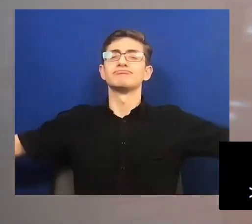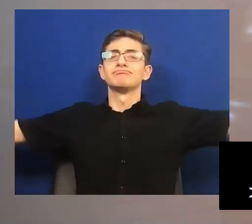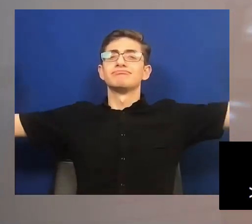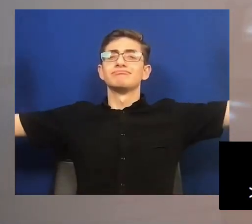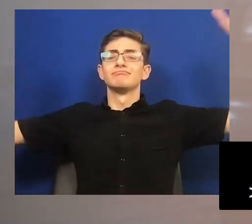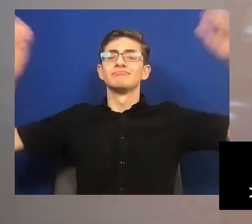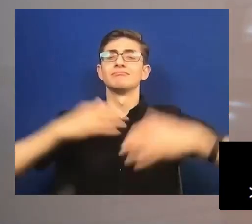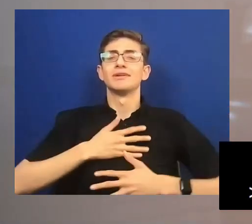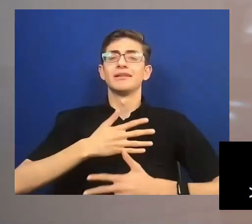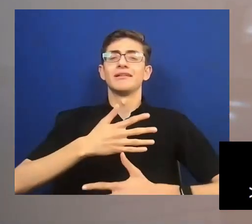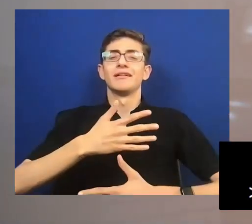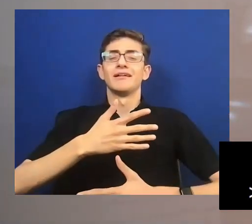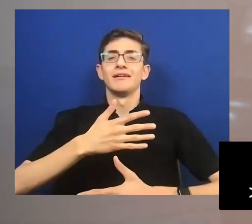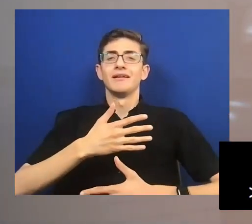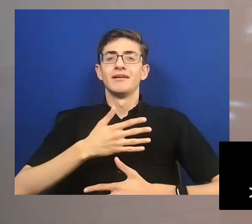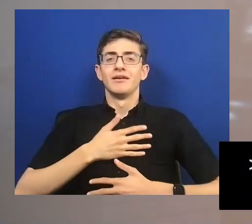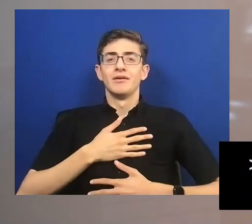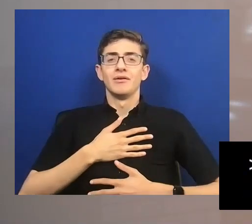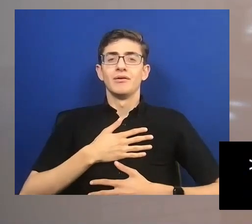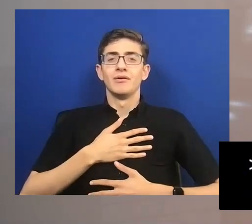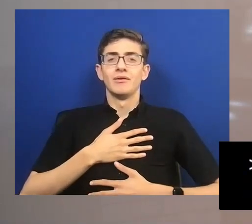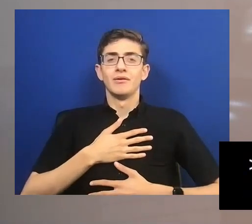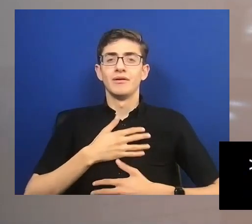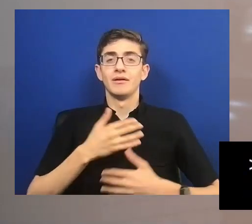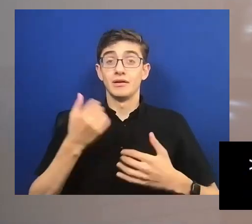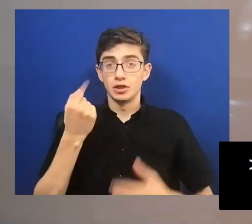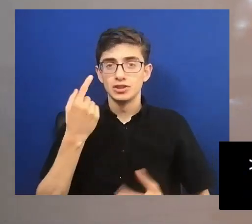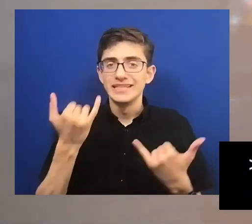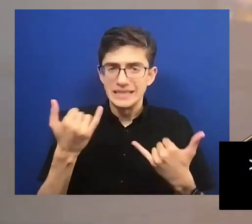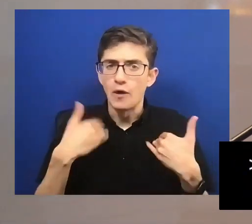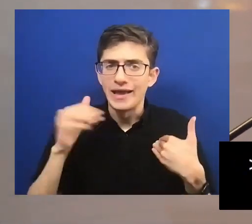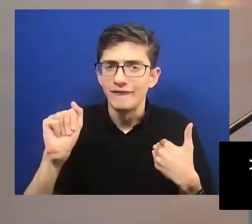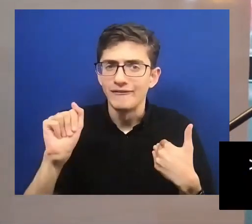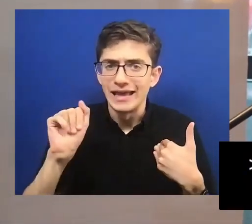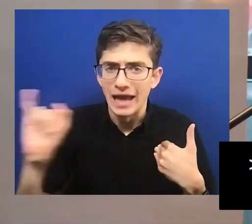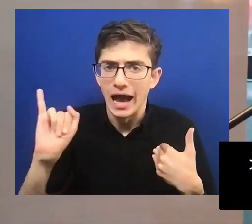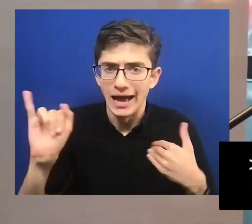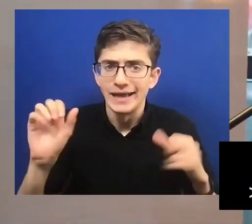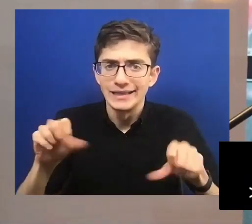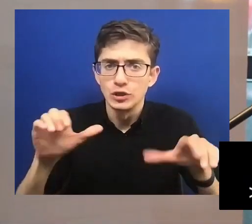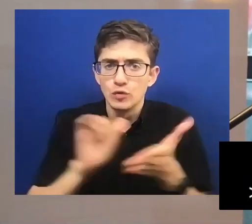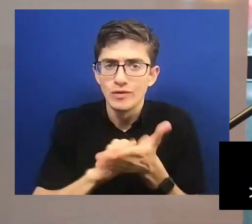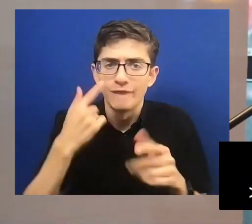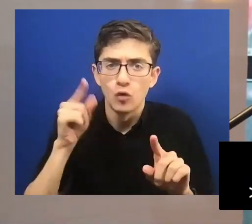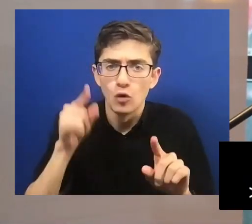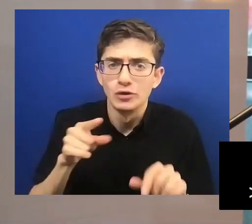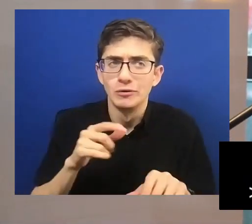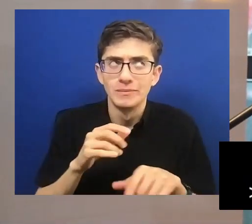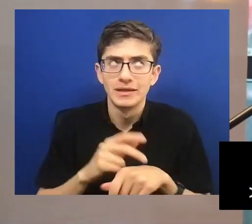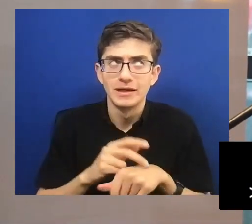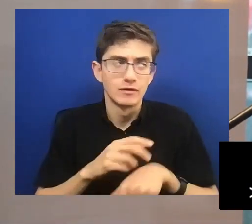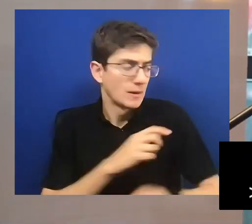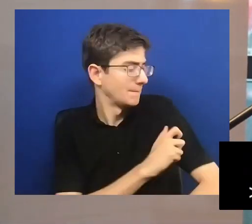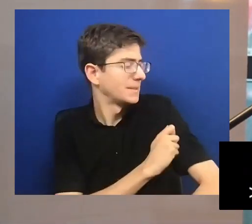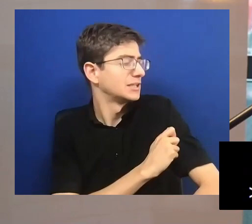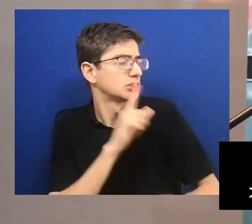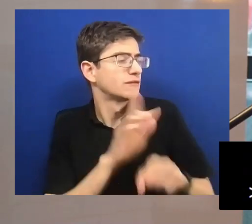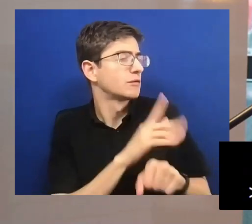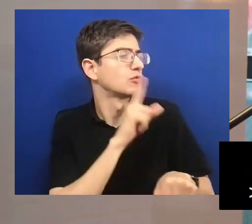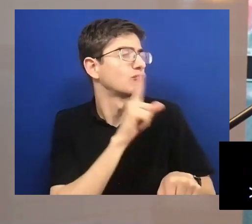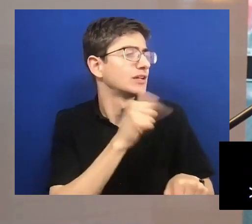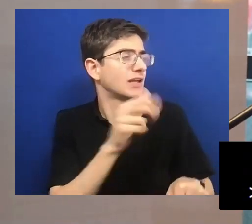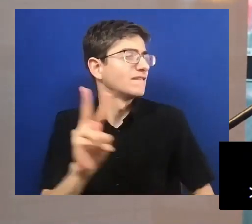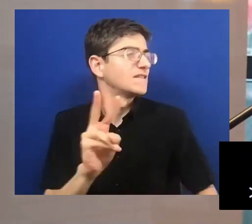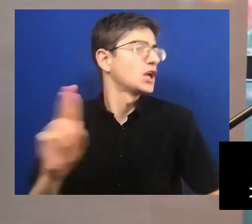And now we have artificial intelligence that can do that for you. So be careful. Pinch the person next to you to make sure they're real. No, don't do that. Just tease